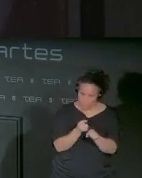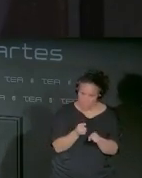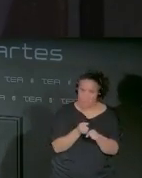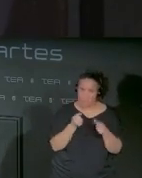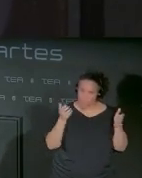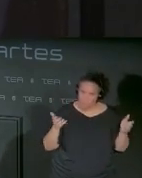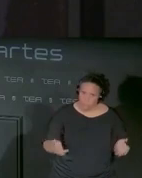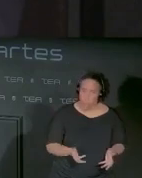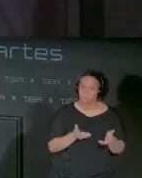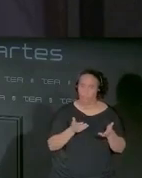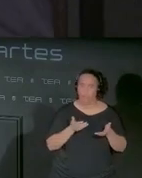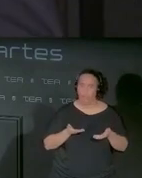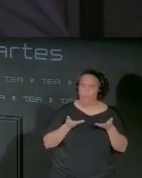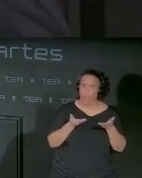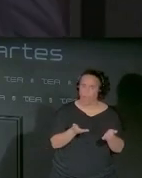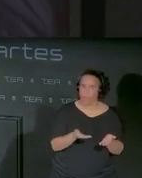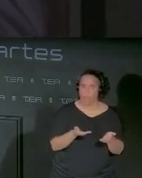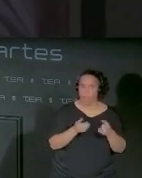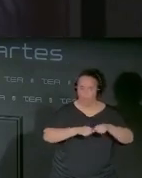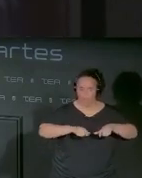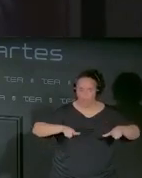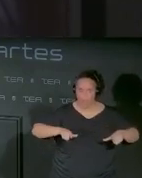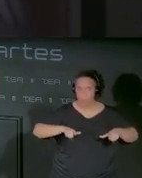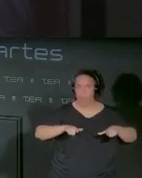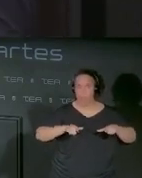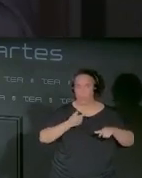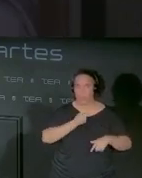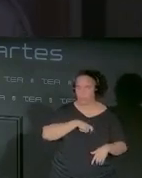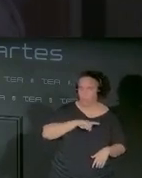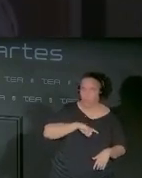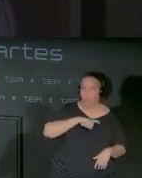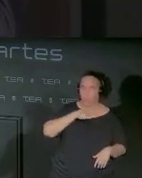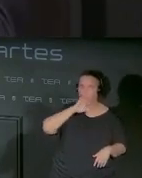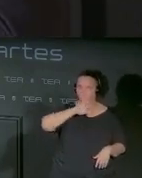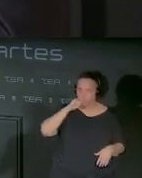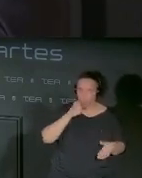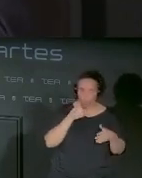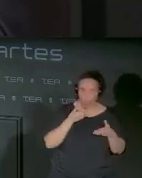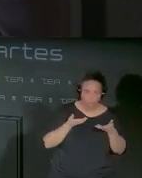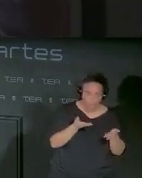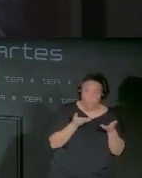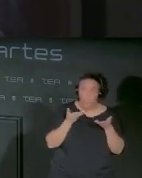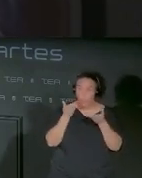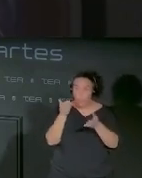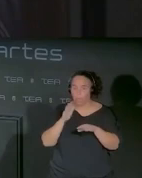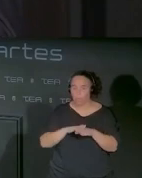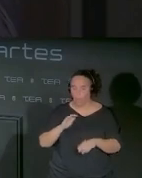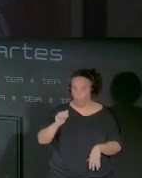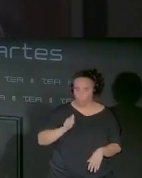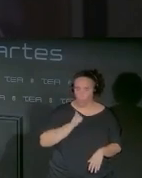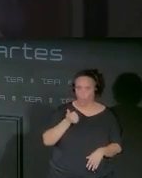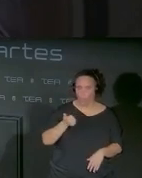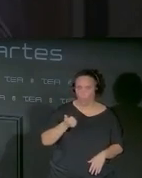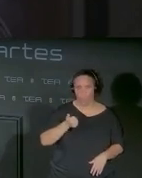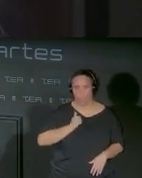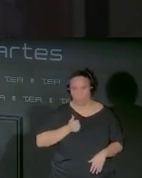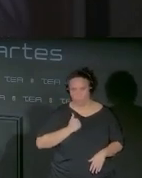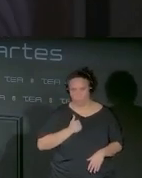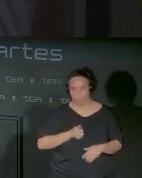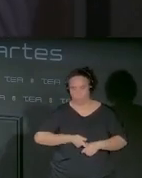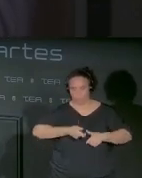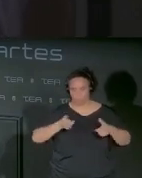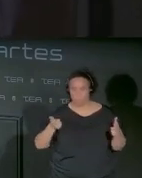to have their chance to transition smoothly from this early stage of a startup that they stay with a micro and